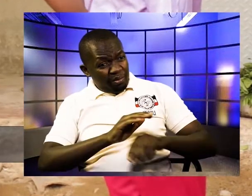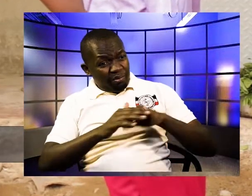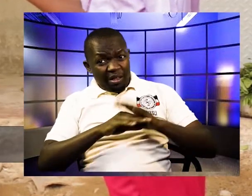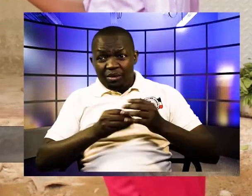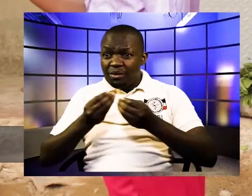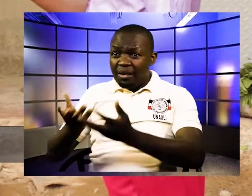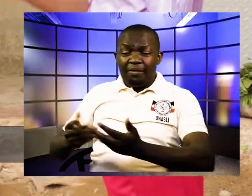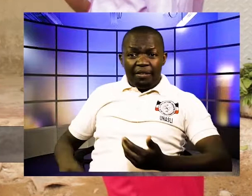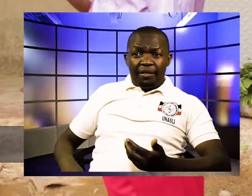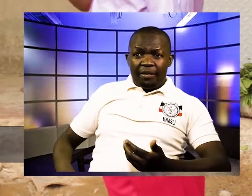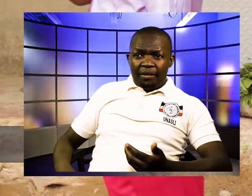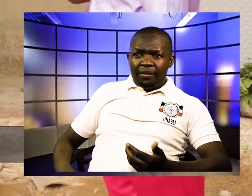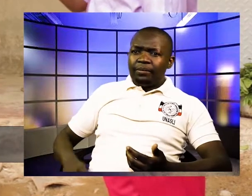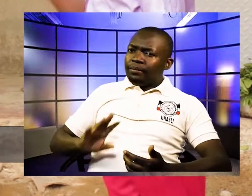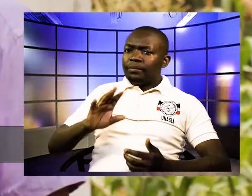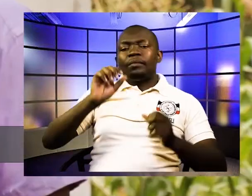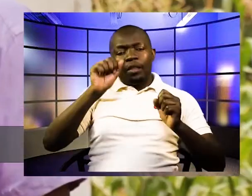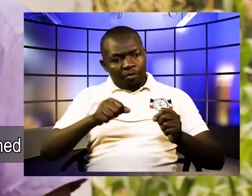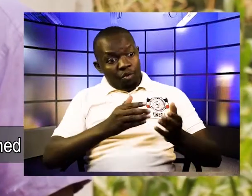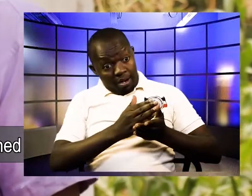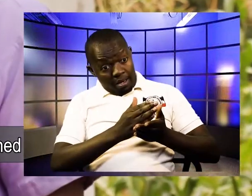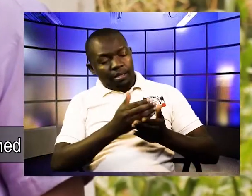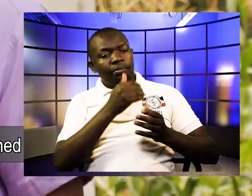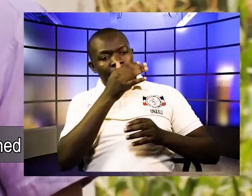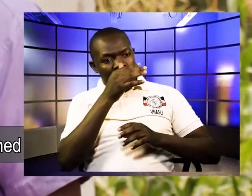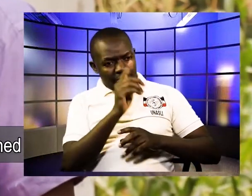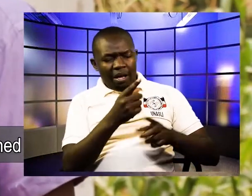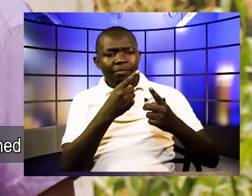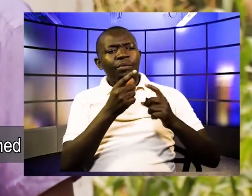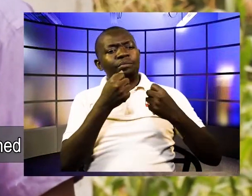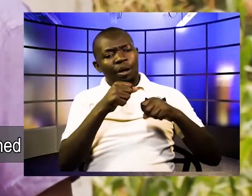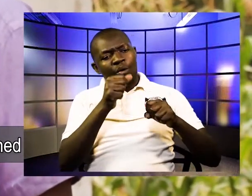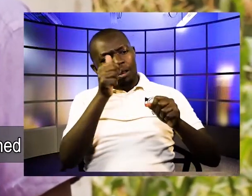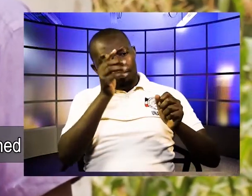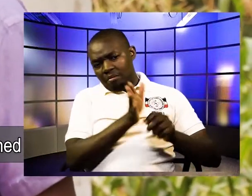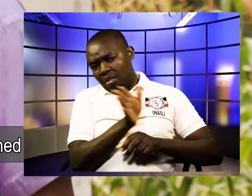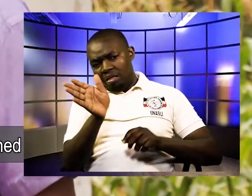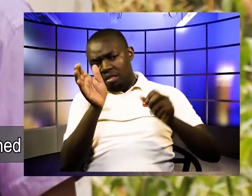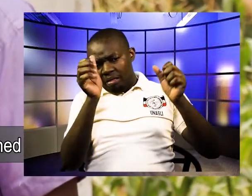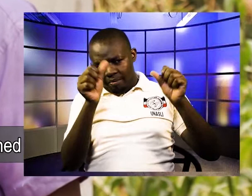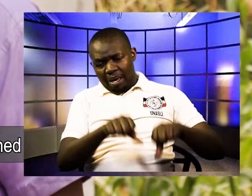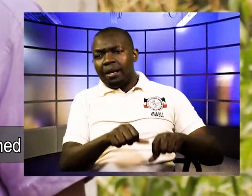oli mutuufu balimba bakola bubi nena awe chochokola si kituufu